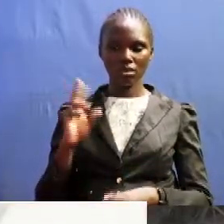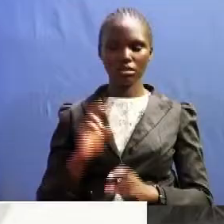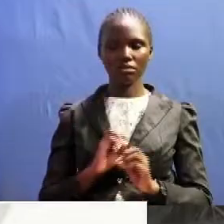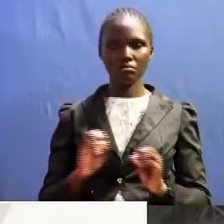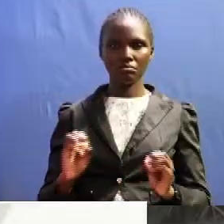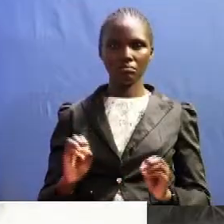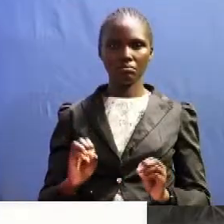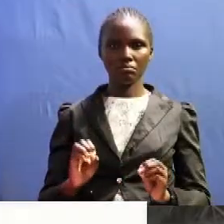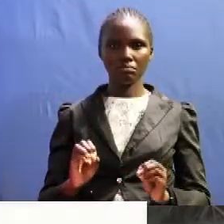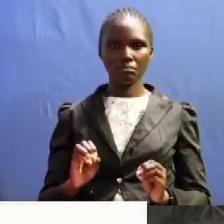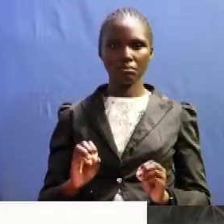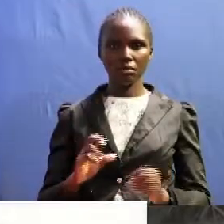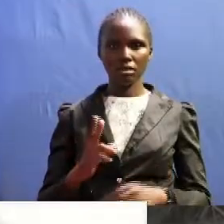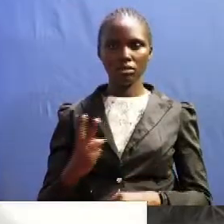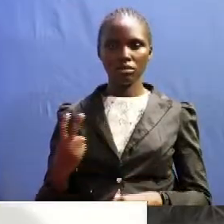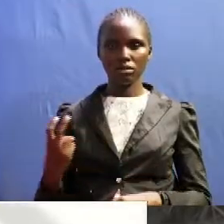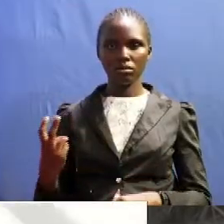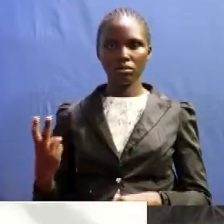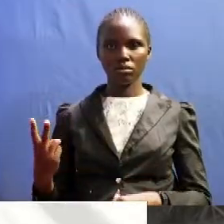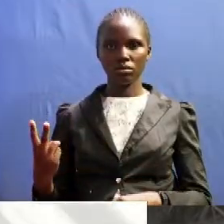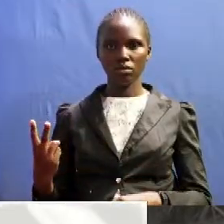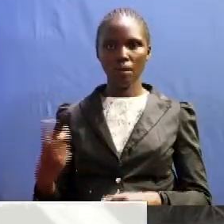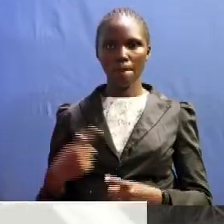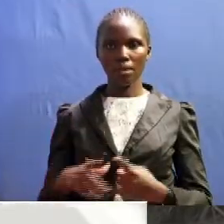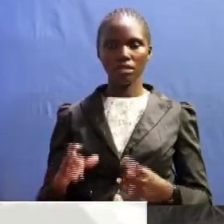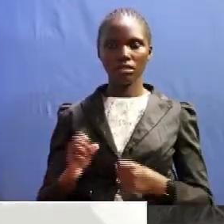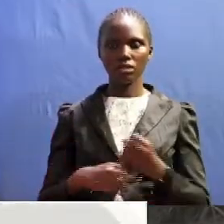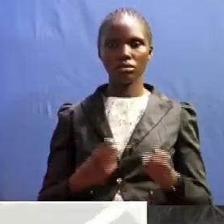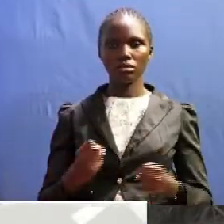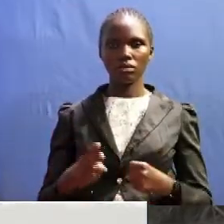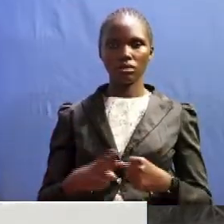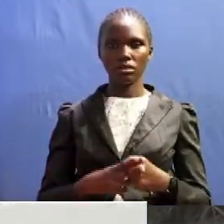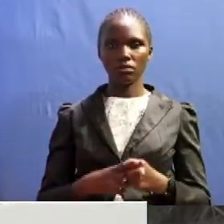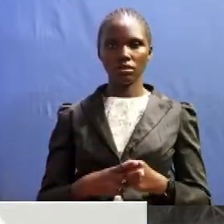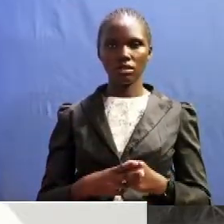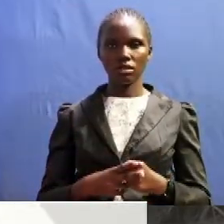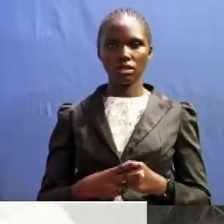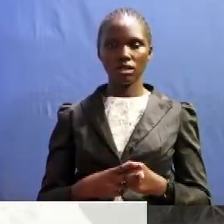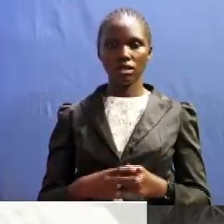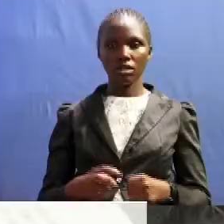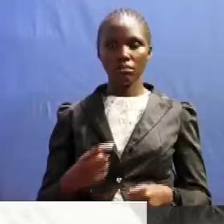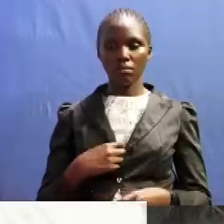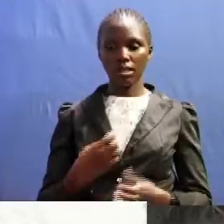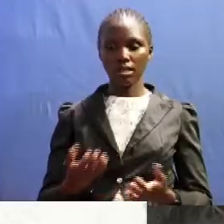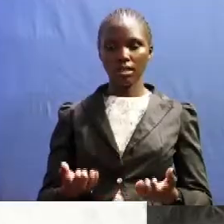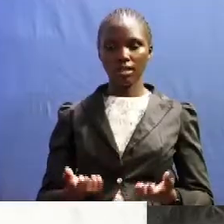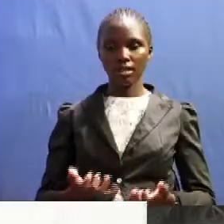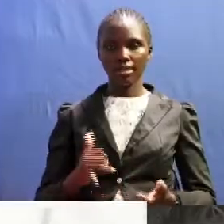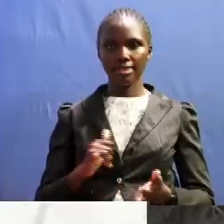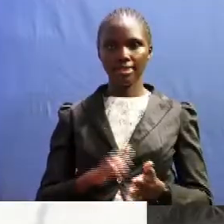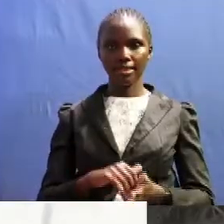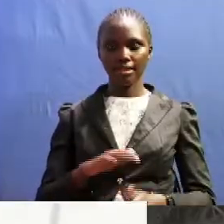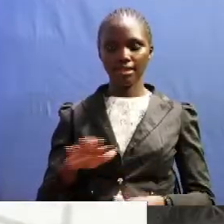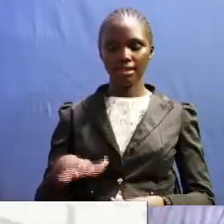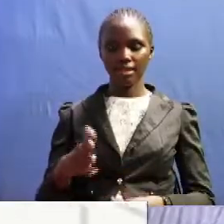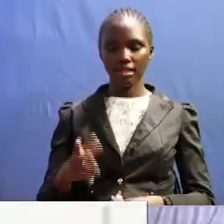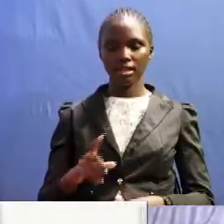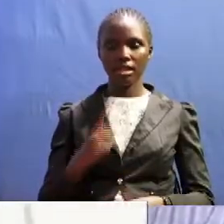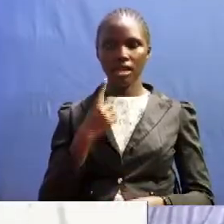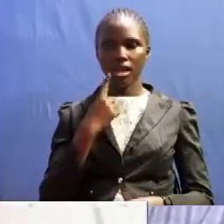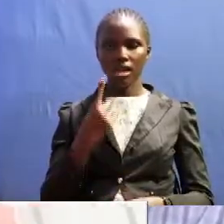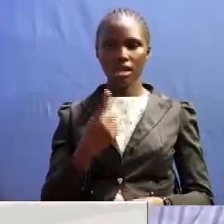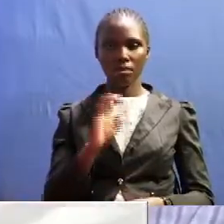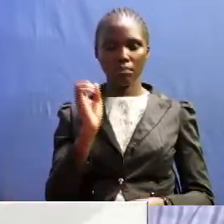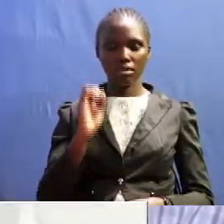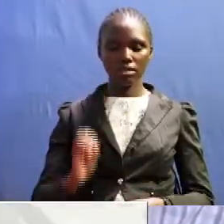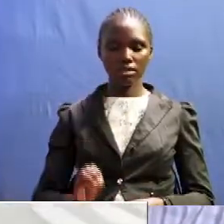22. Hiyo ni kweli. Sasa hii 27 nataka hii hapa iwe 100%. West